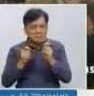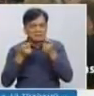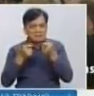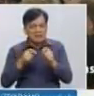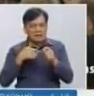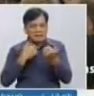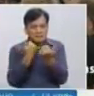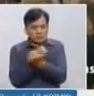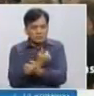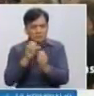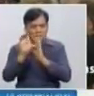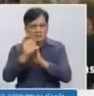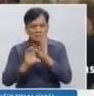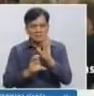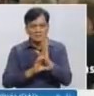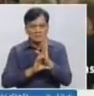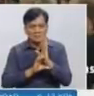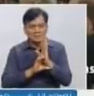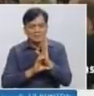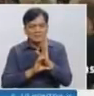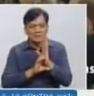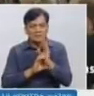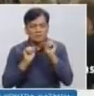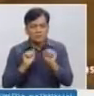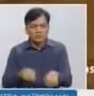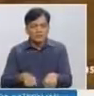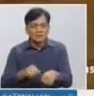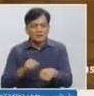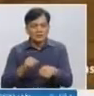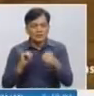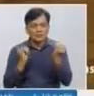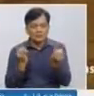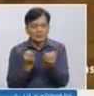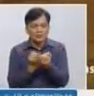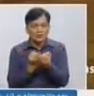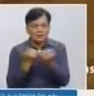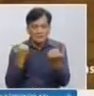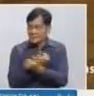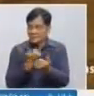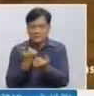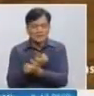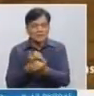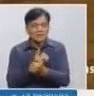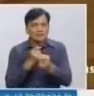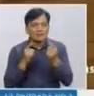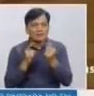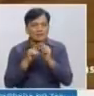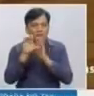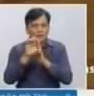to amend the Constitution to be able to introduce amendments and reservations to the